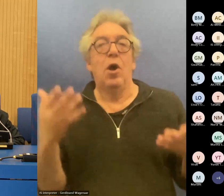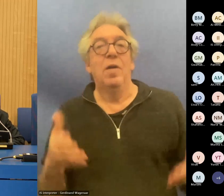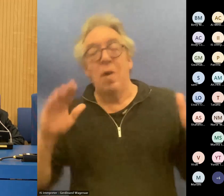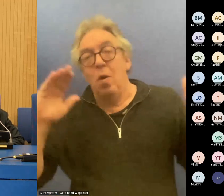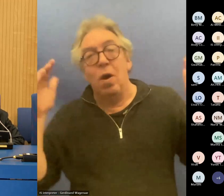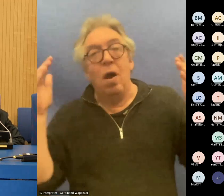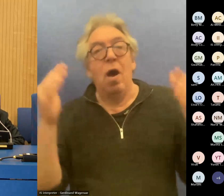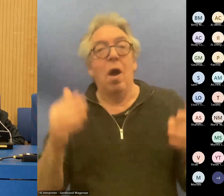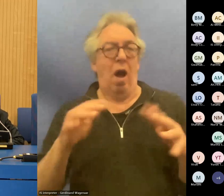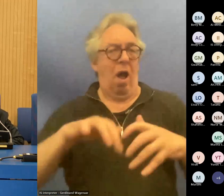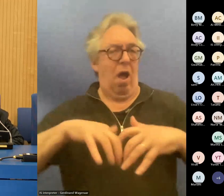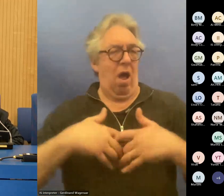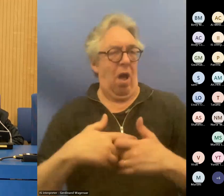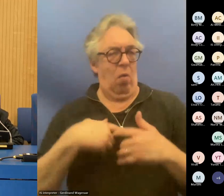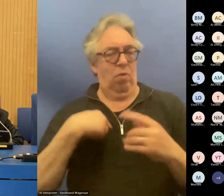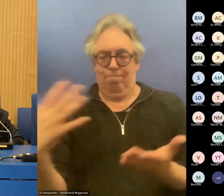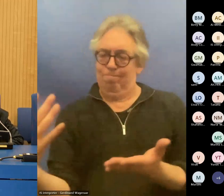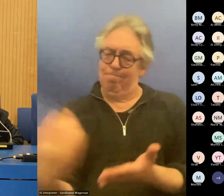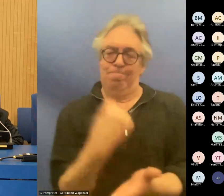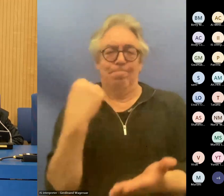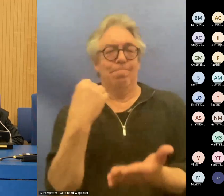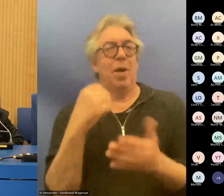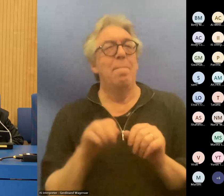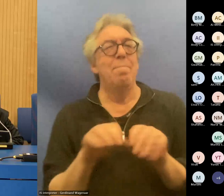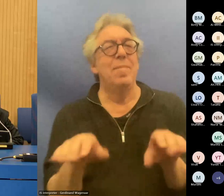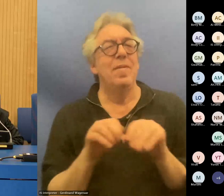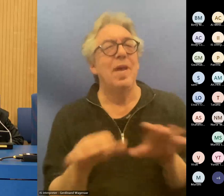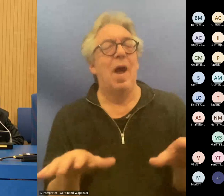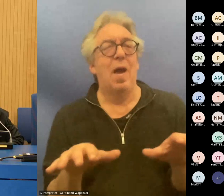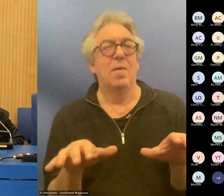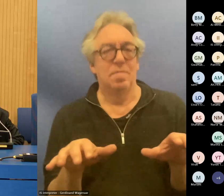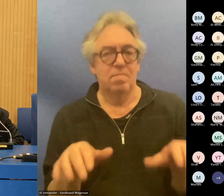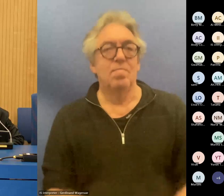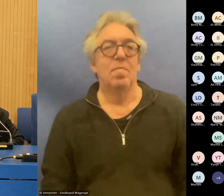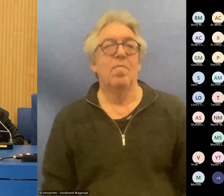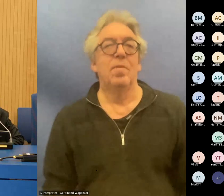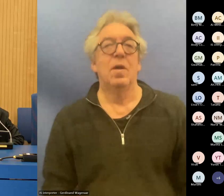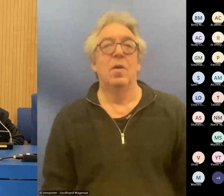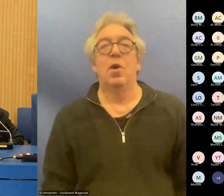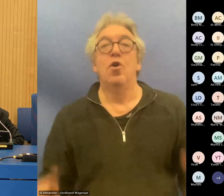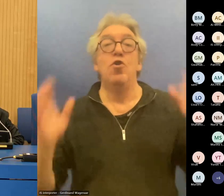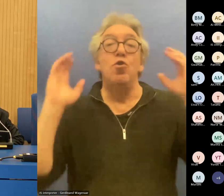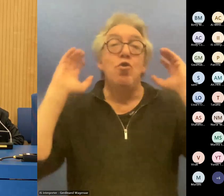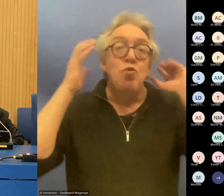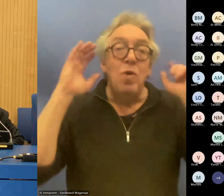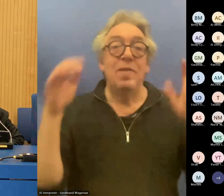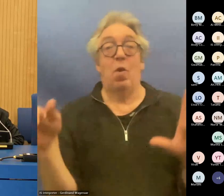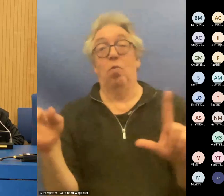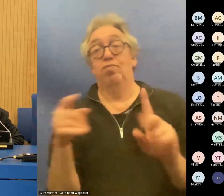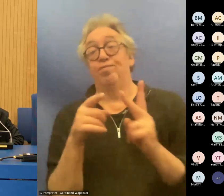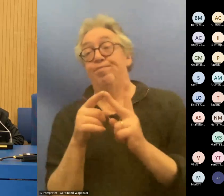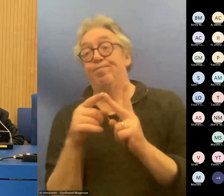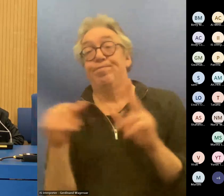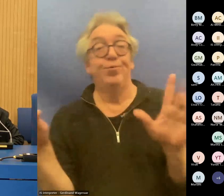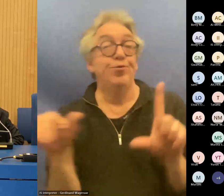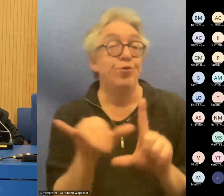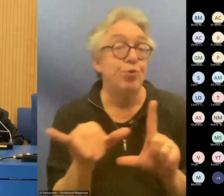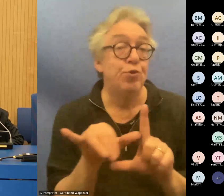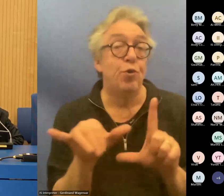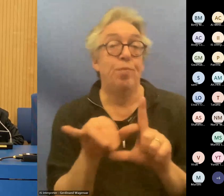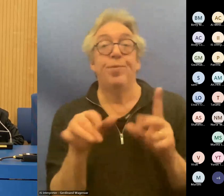advocacy. So you're going to hear a story about how people are using radio, YouTube, and